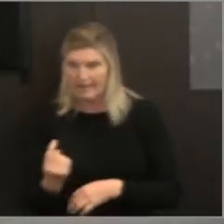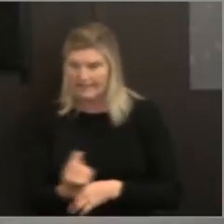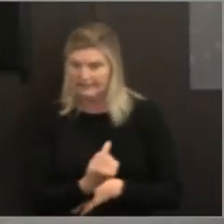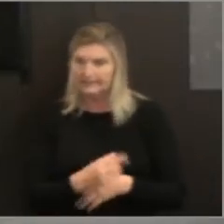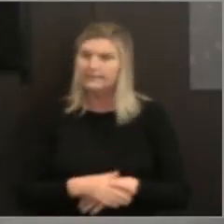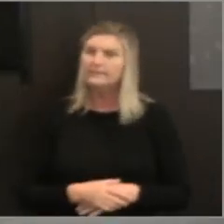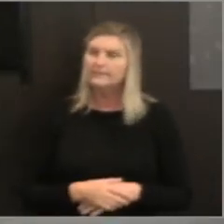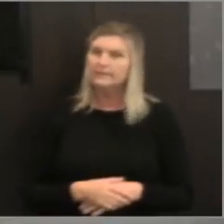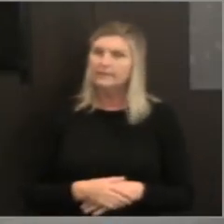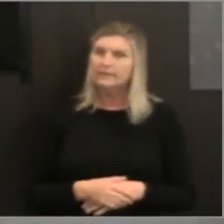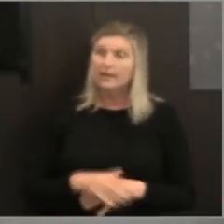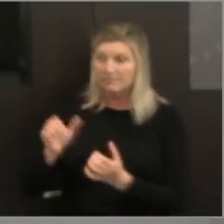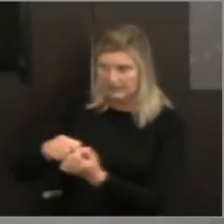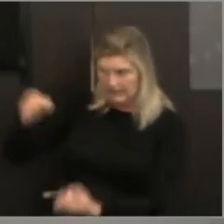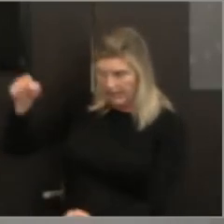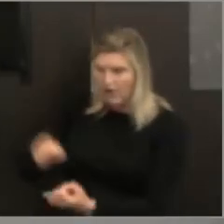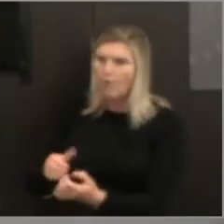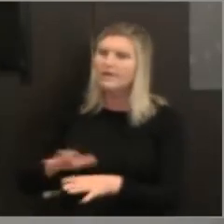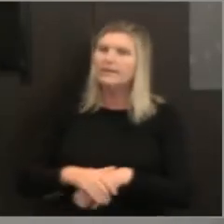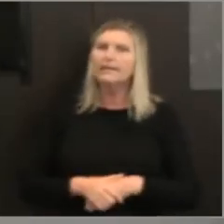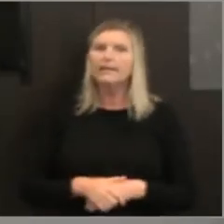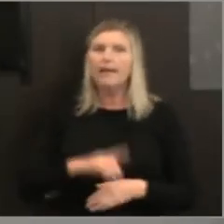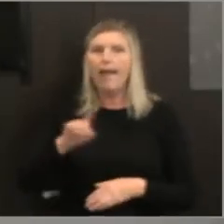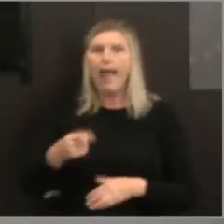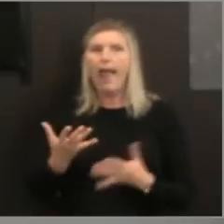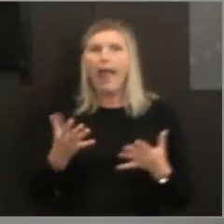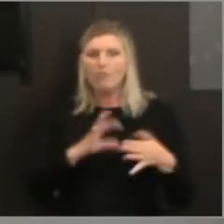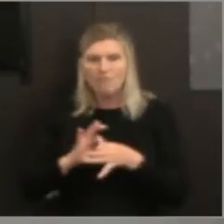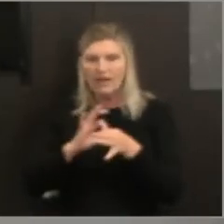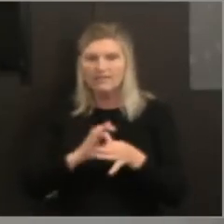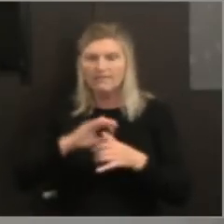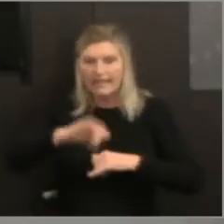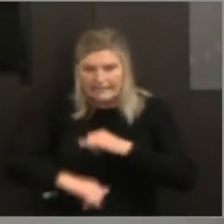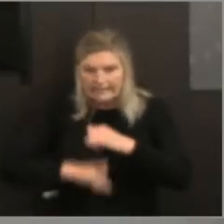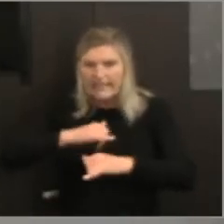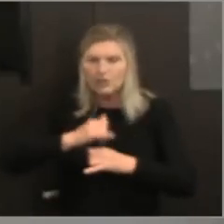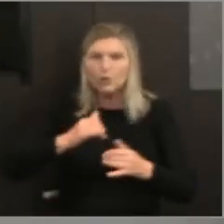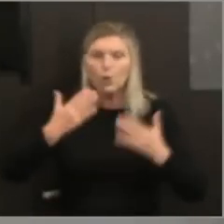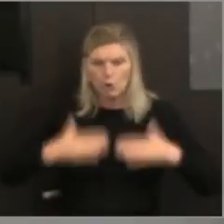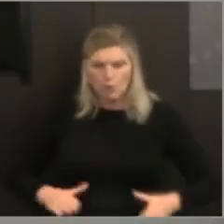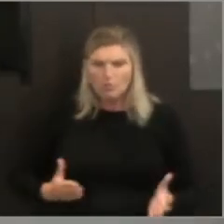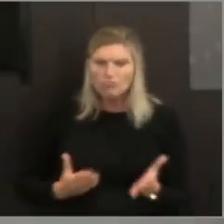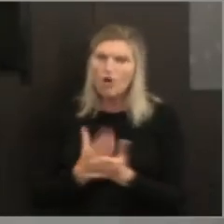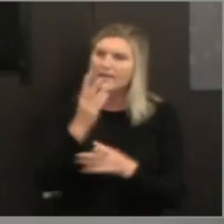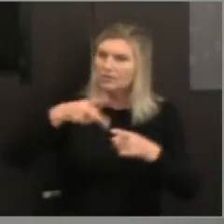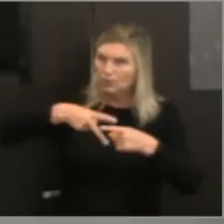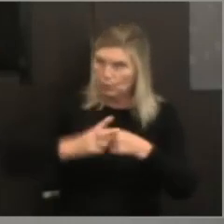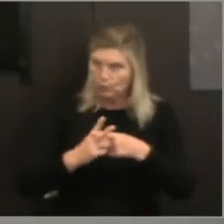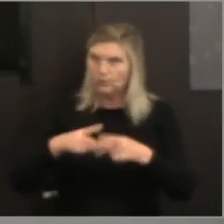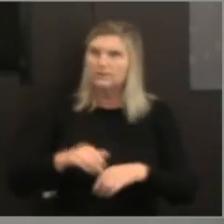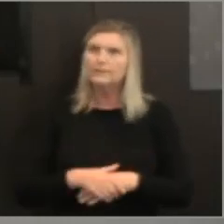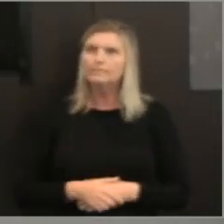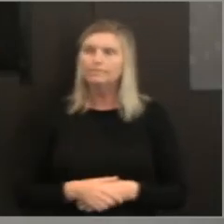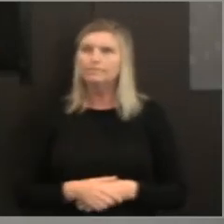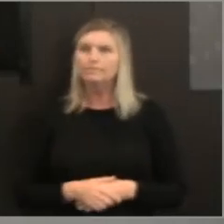whakaputanga, te tiriti o Waitangi, and relevant international human rights instruments.